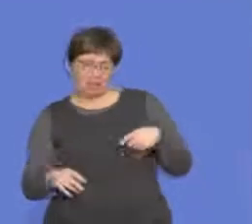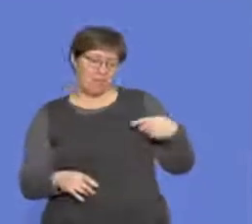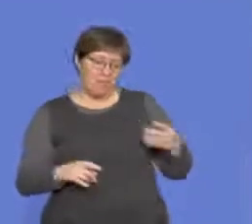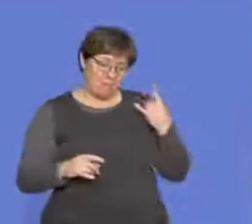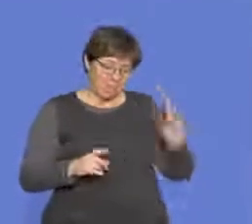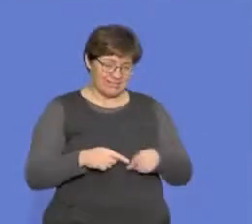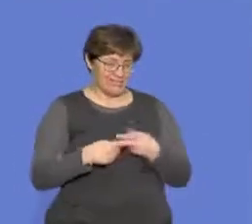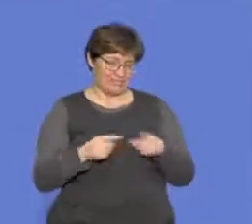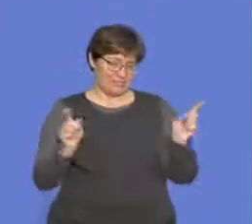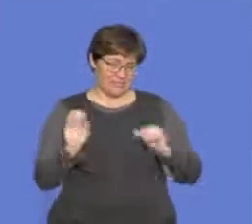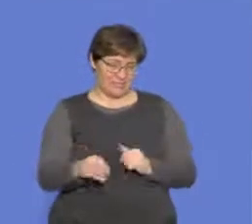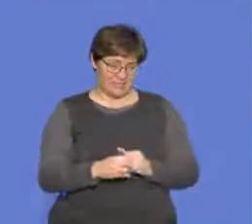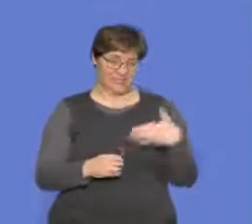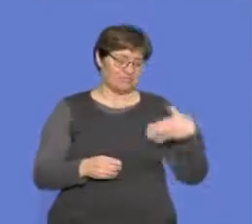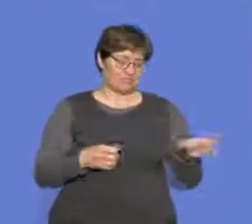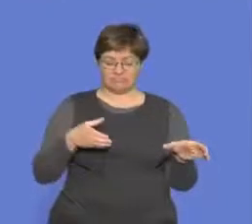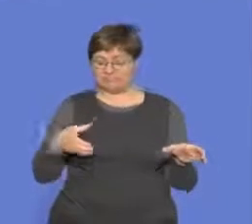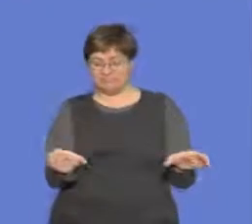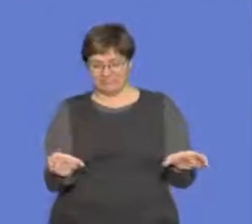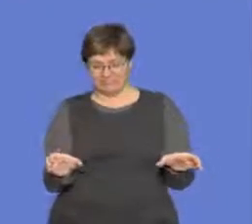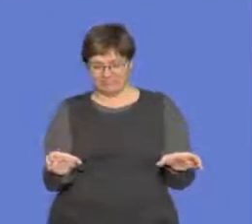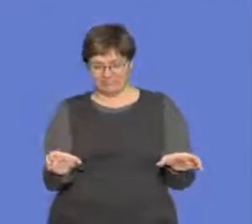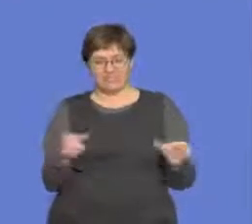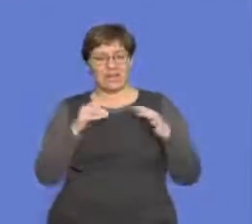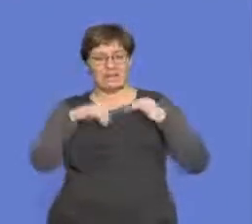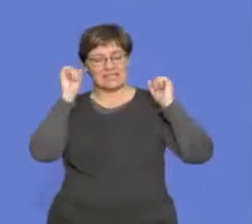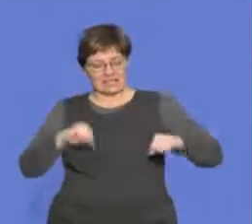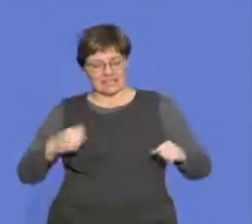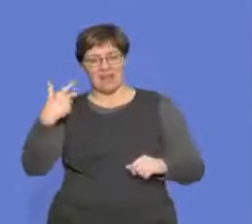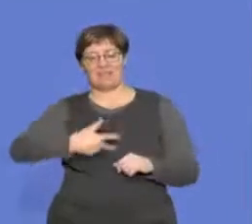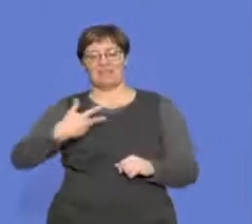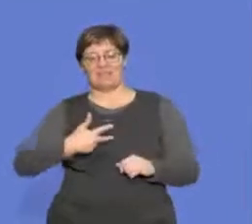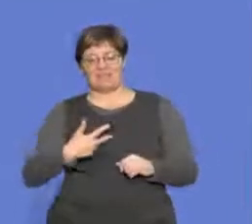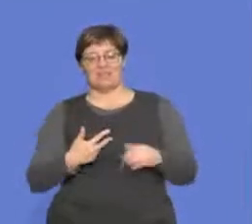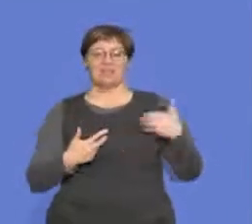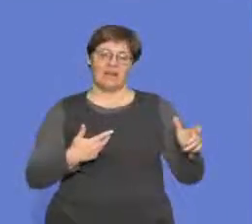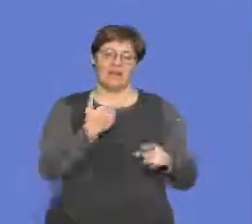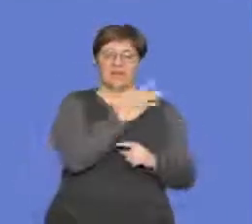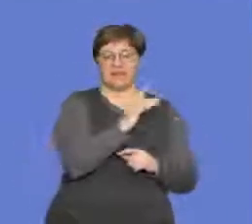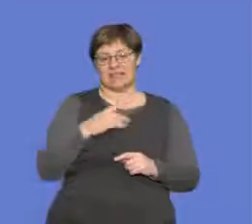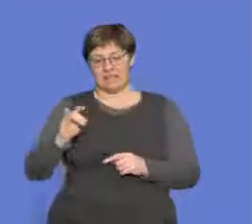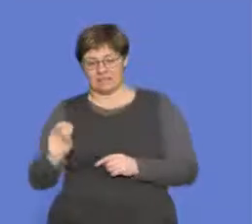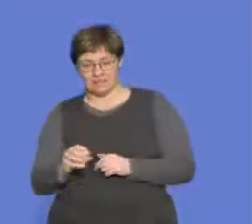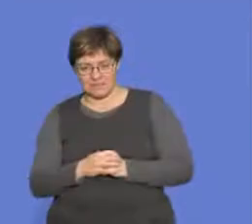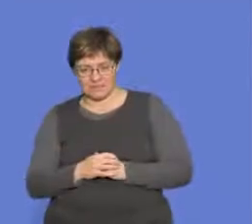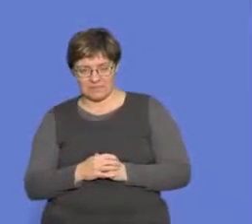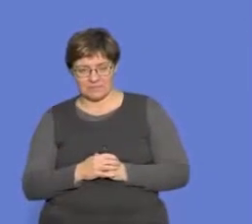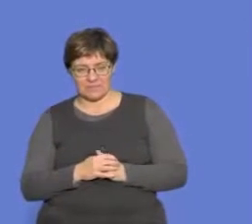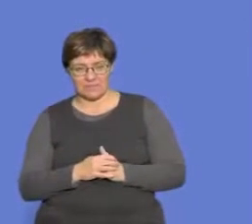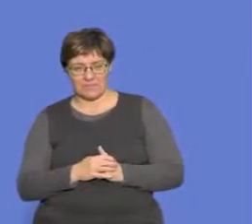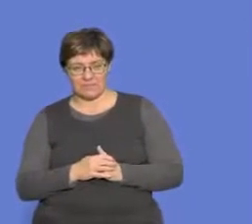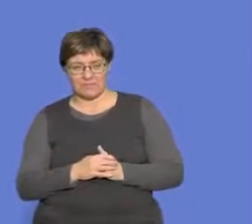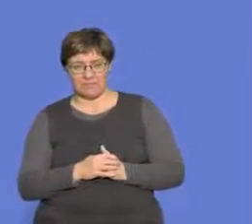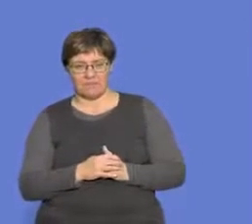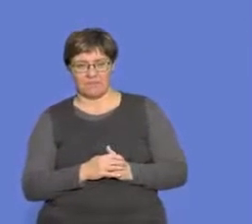and plants, and hence he created a group or system that allowed for the classification into plants and animals. He divided these into